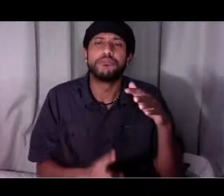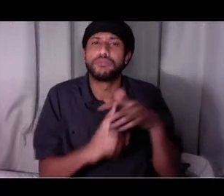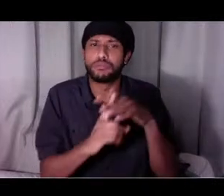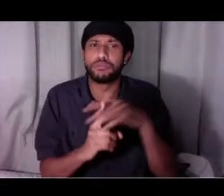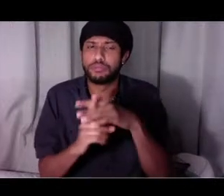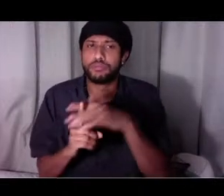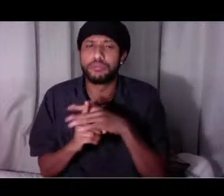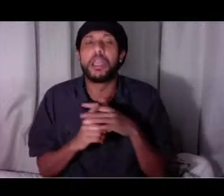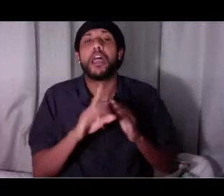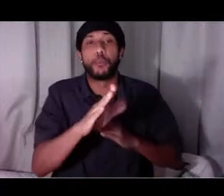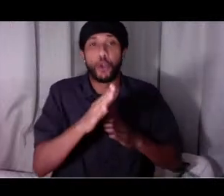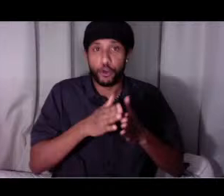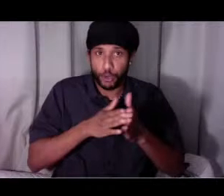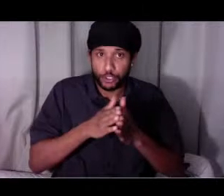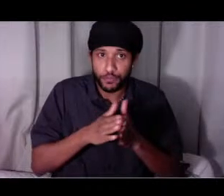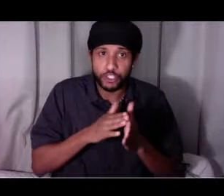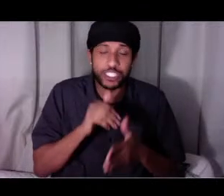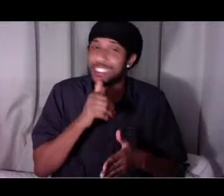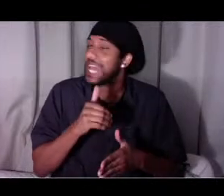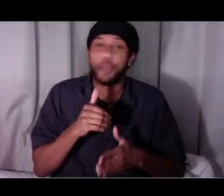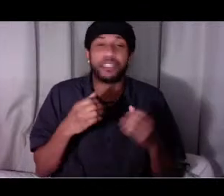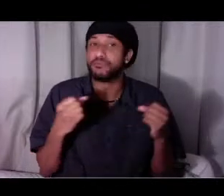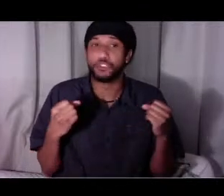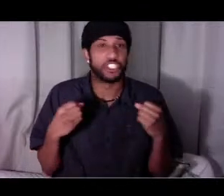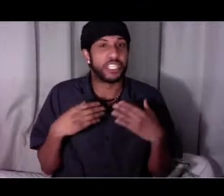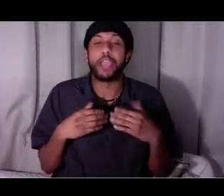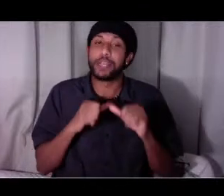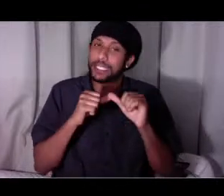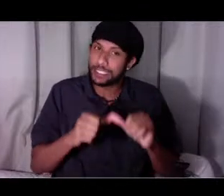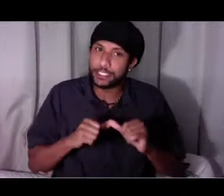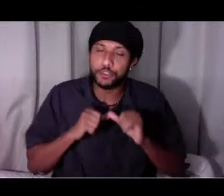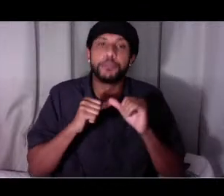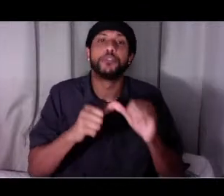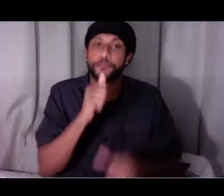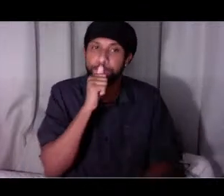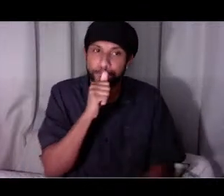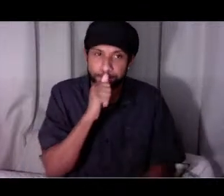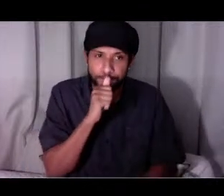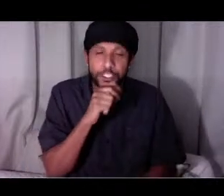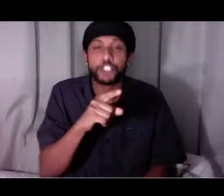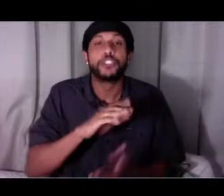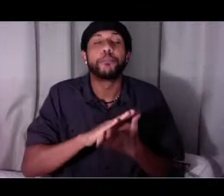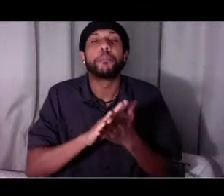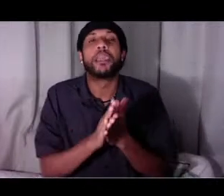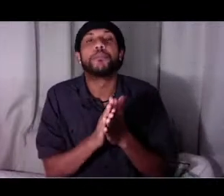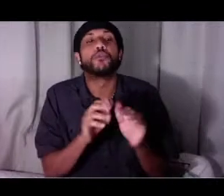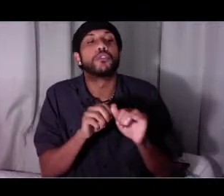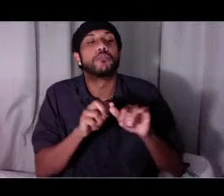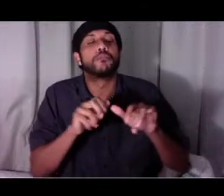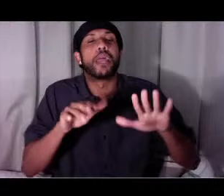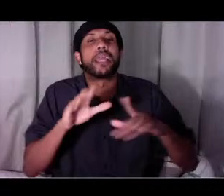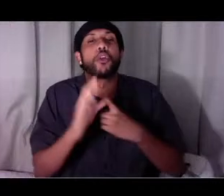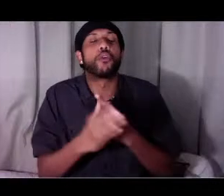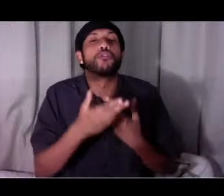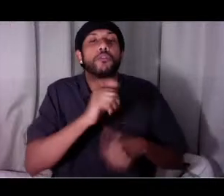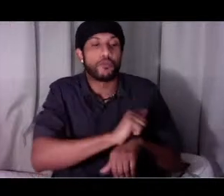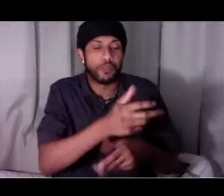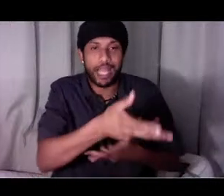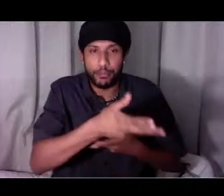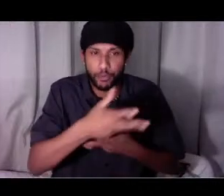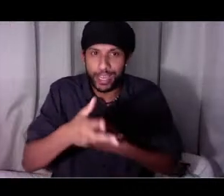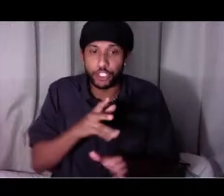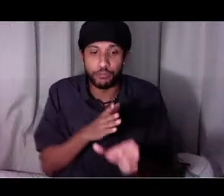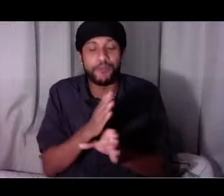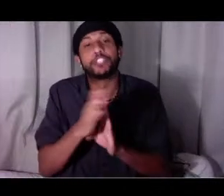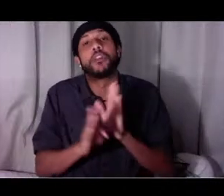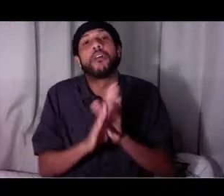perseverance that she has not been intimidated and continues to push forward in turn she has begun to spread a culture of collaboration professional